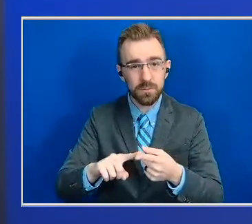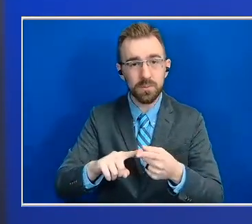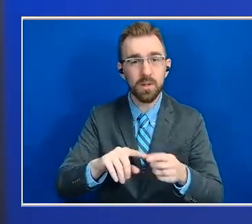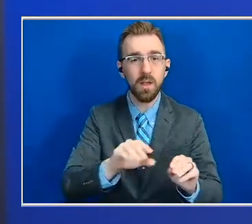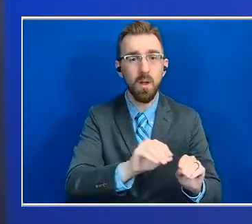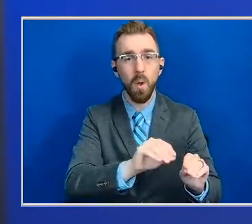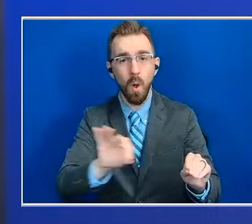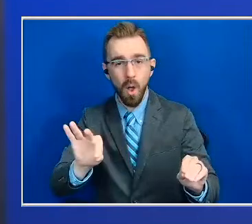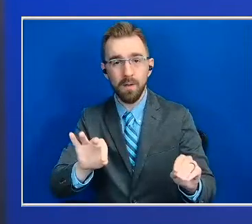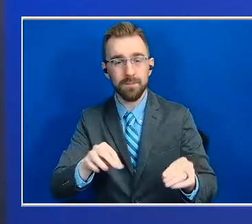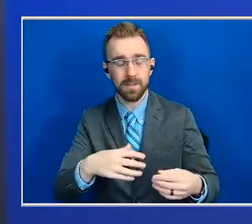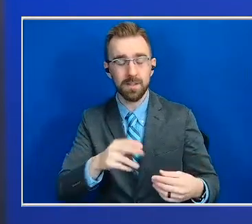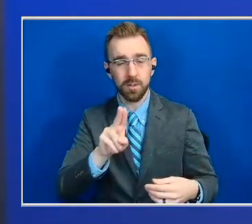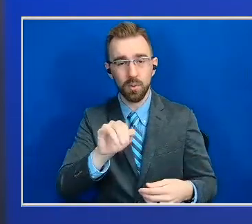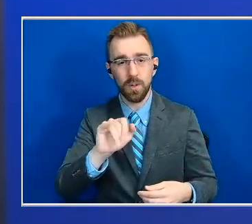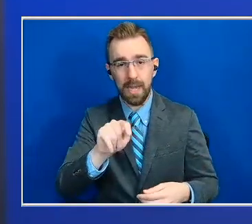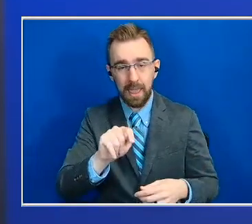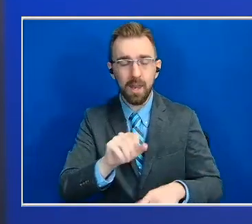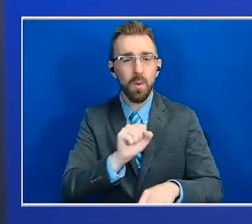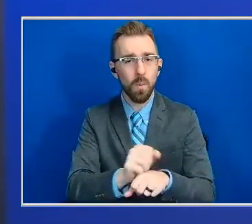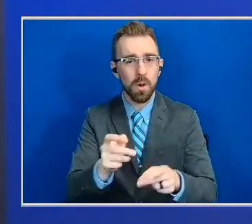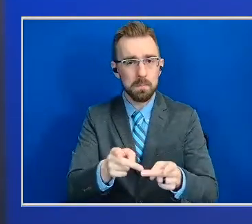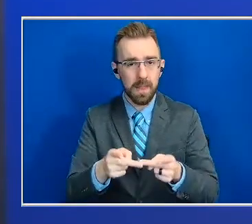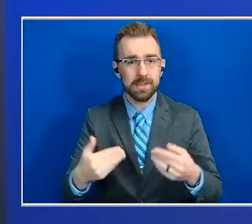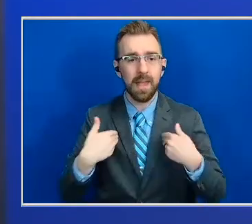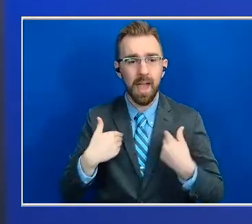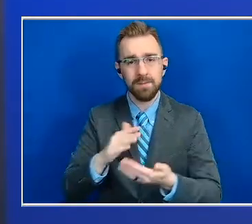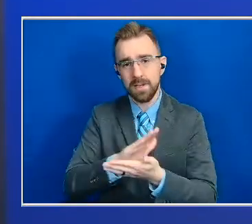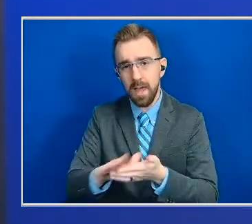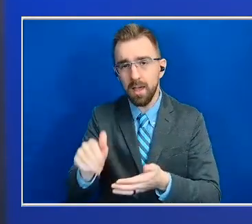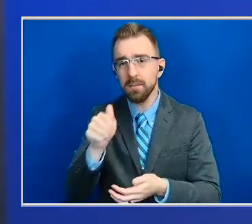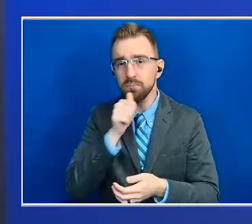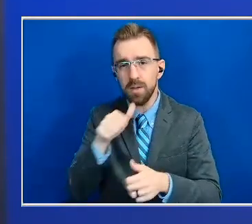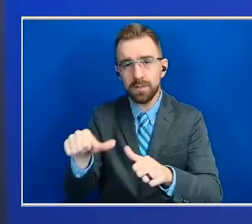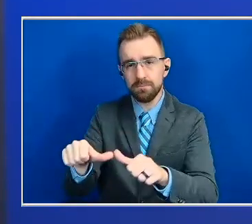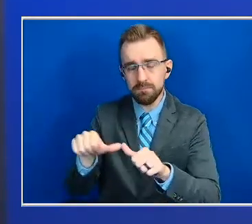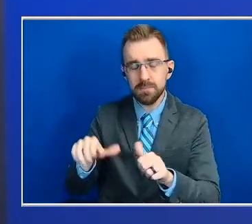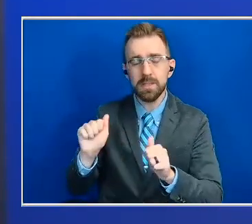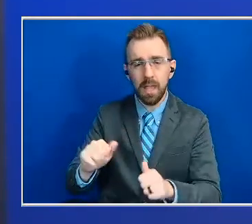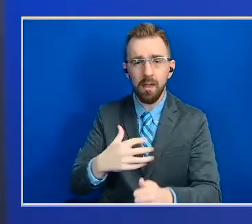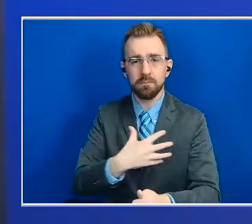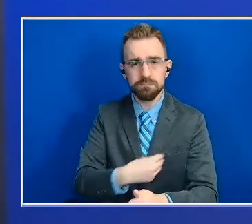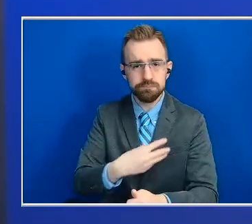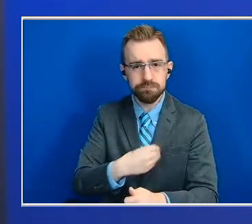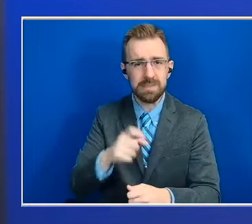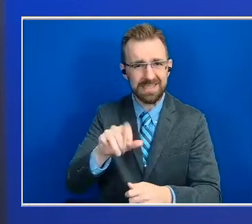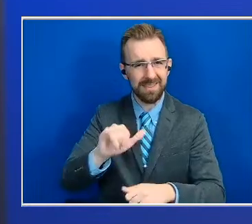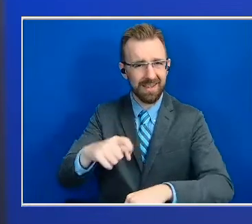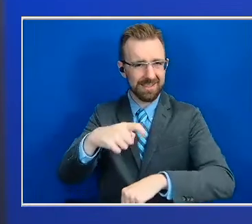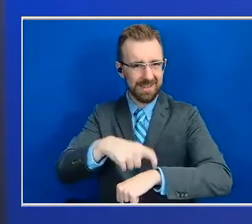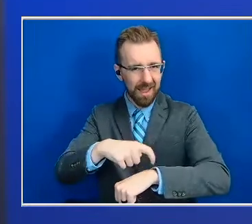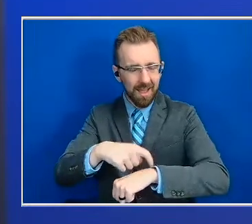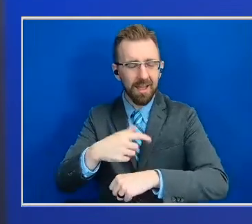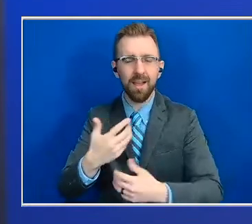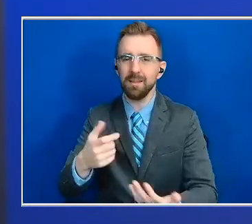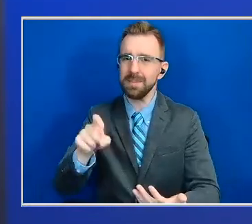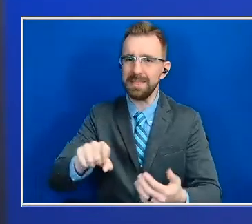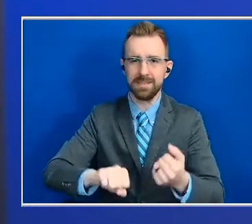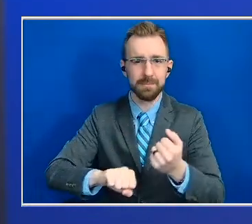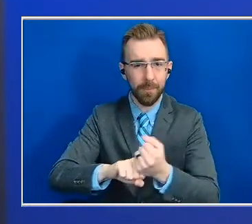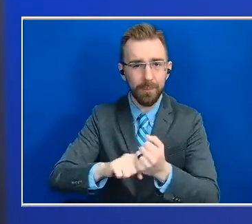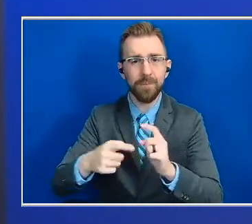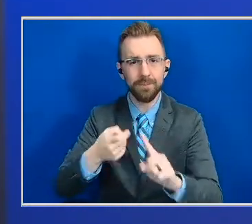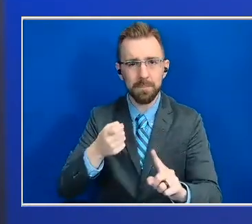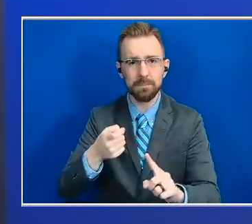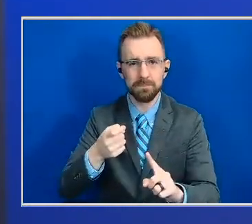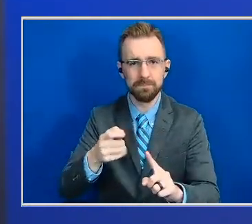your workplace, to be able to have a nice private place to be able to express milk. You need that time. You need that support from your